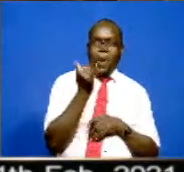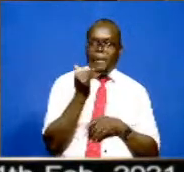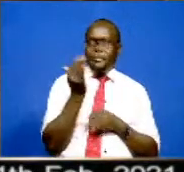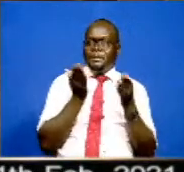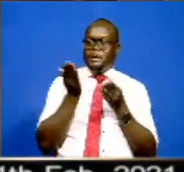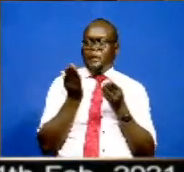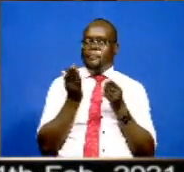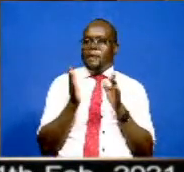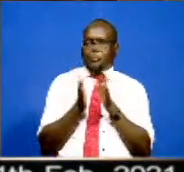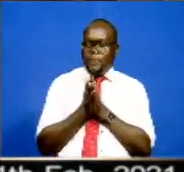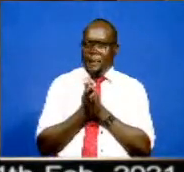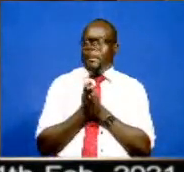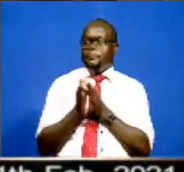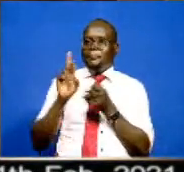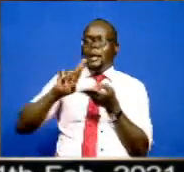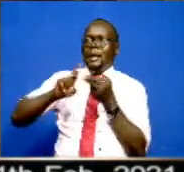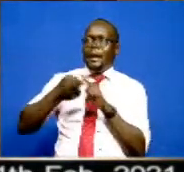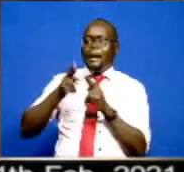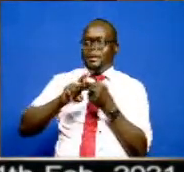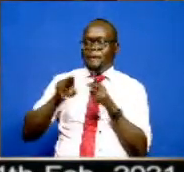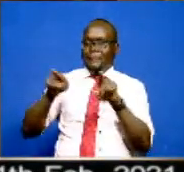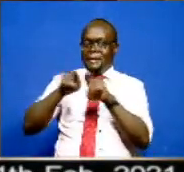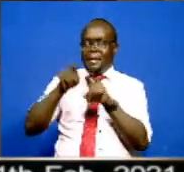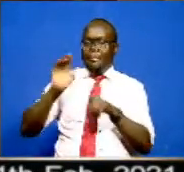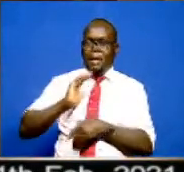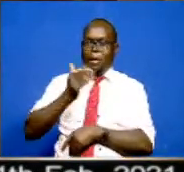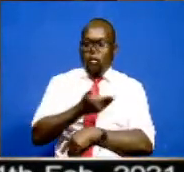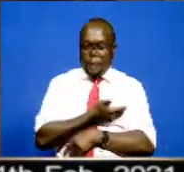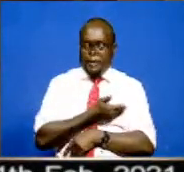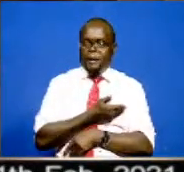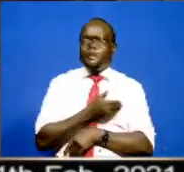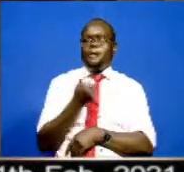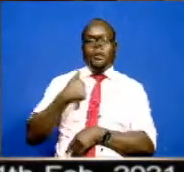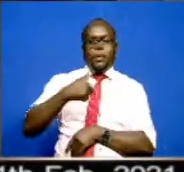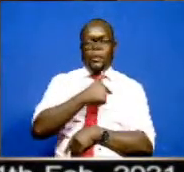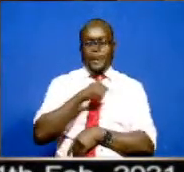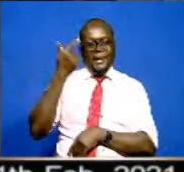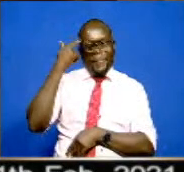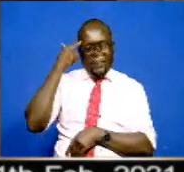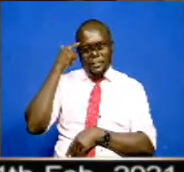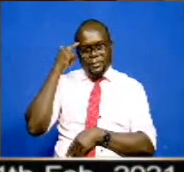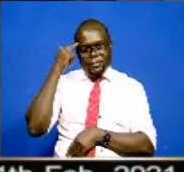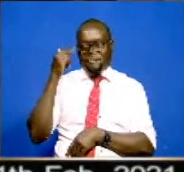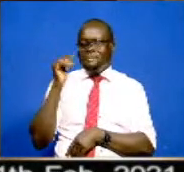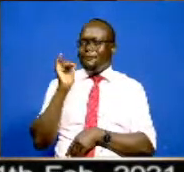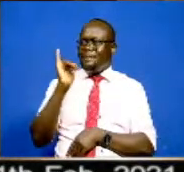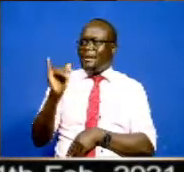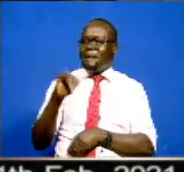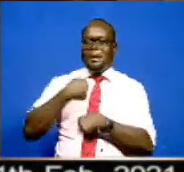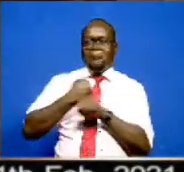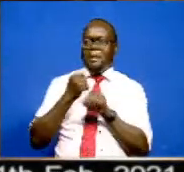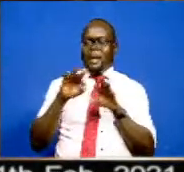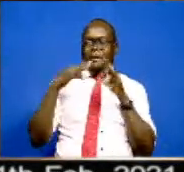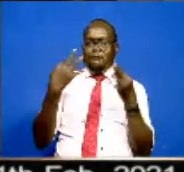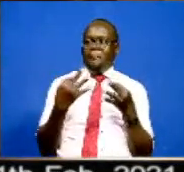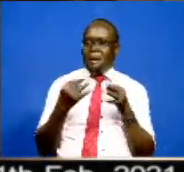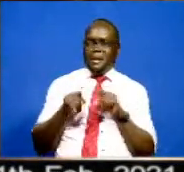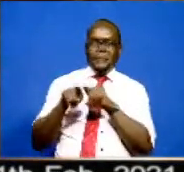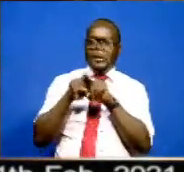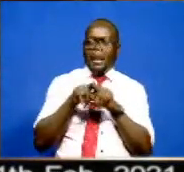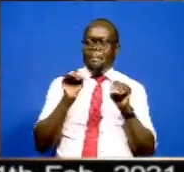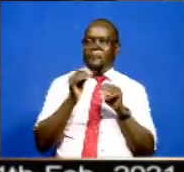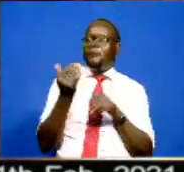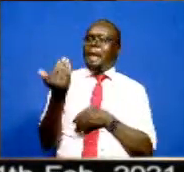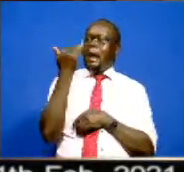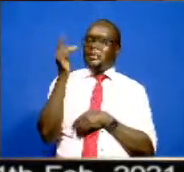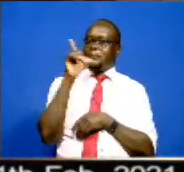with a close relative in a committee, and he thought we don't want to make it a family affair, and hence he requested to